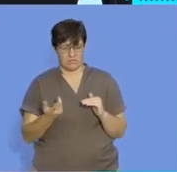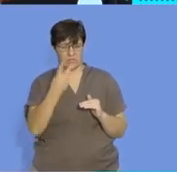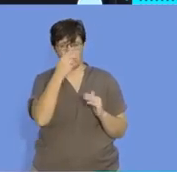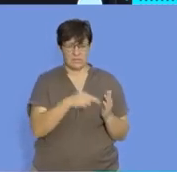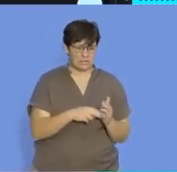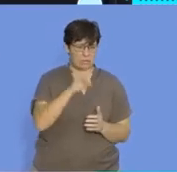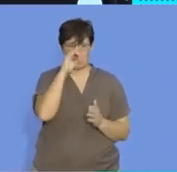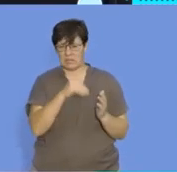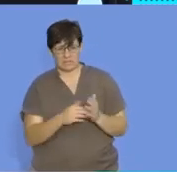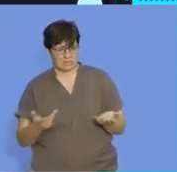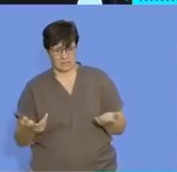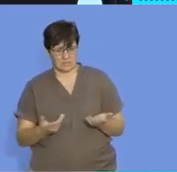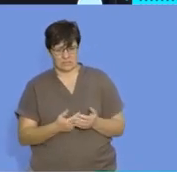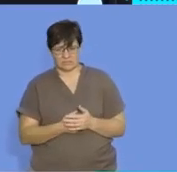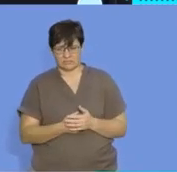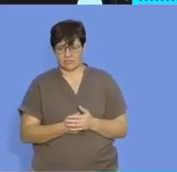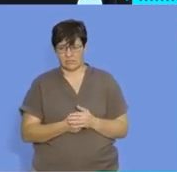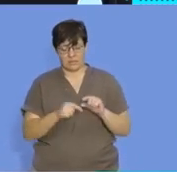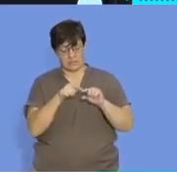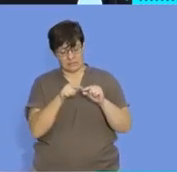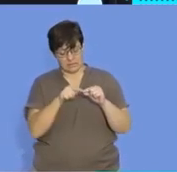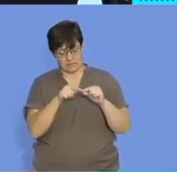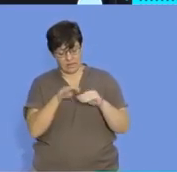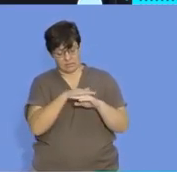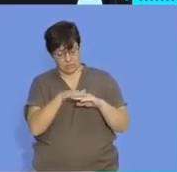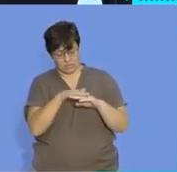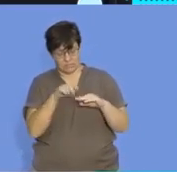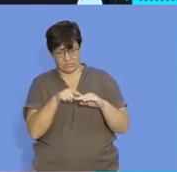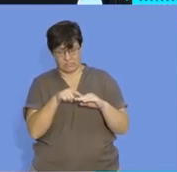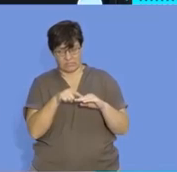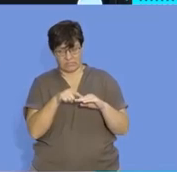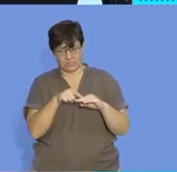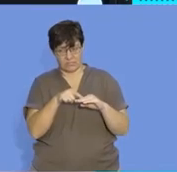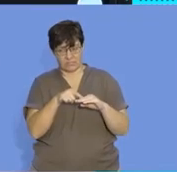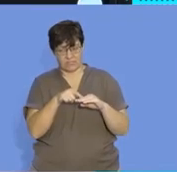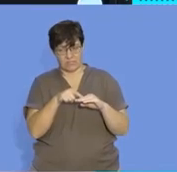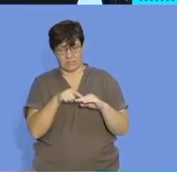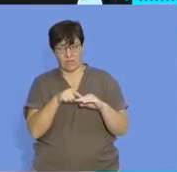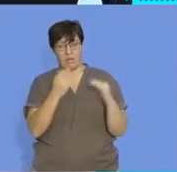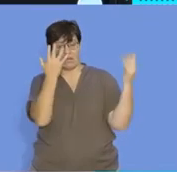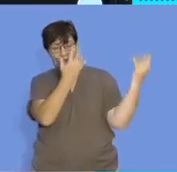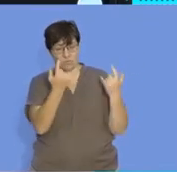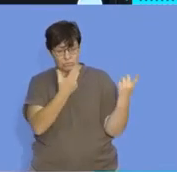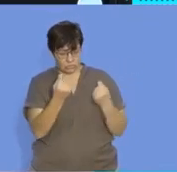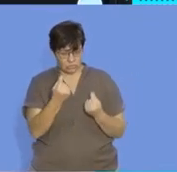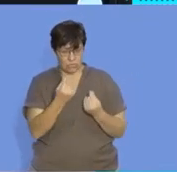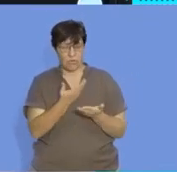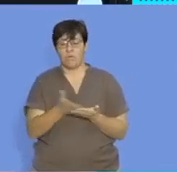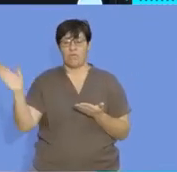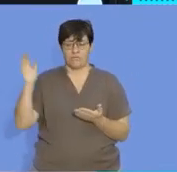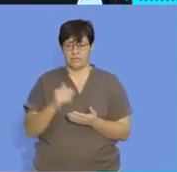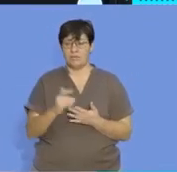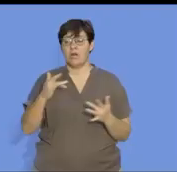That doesn't matter because that distance sort of falls away when we do the calculations. What